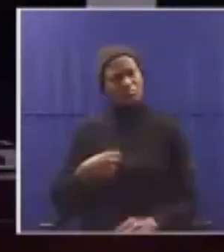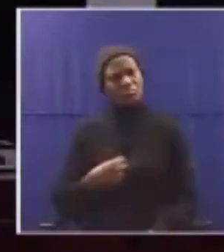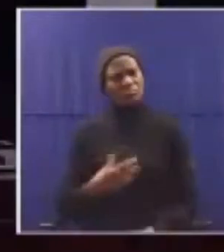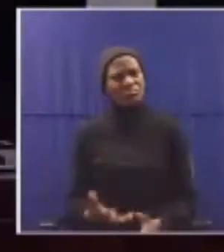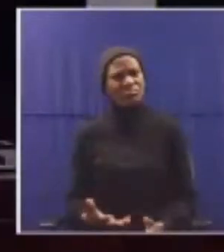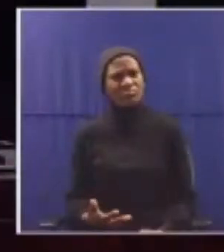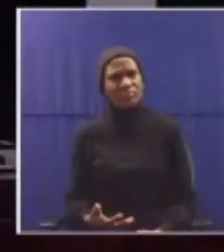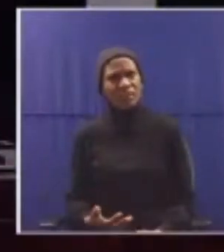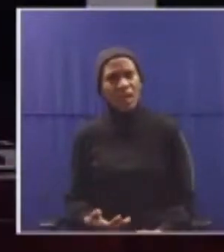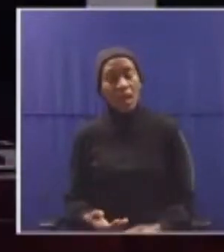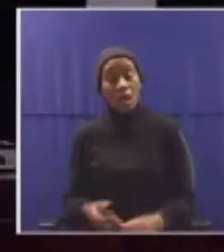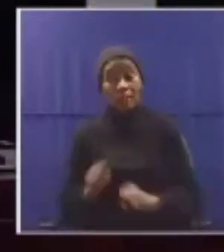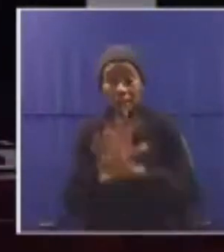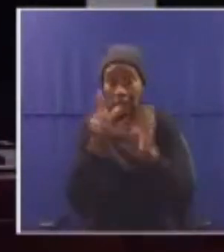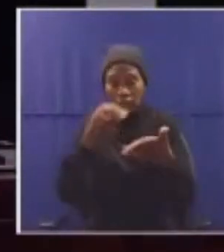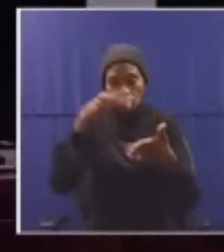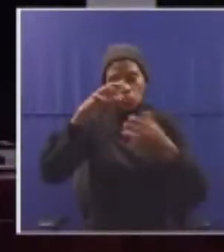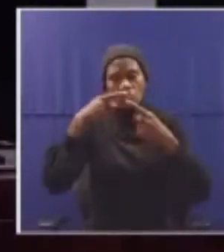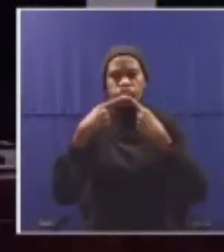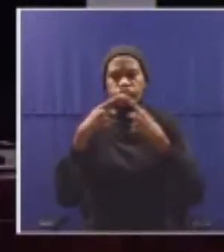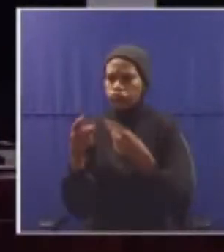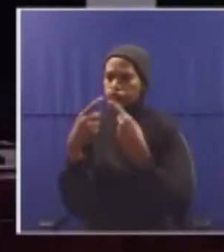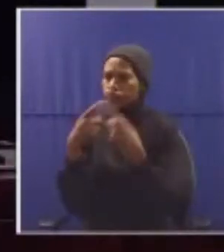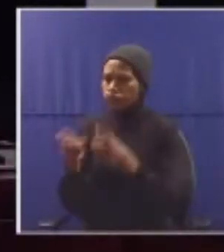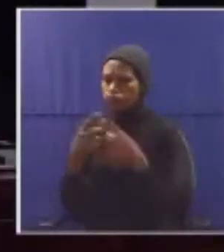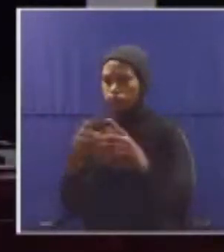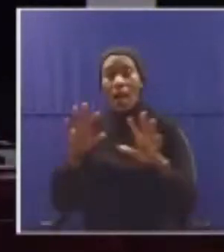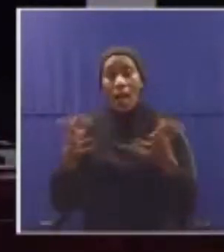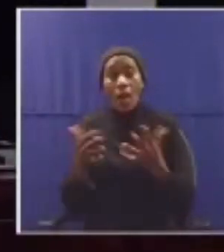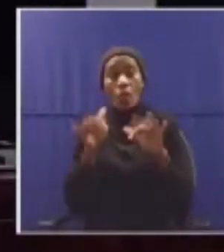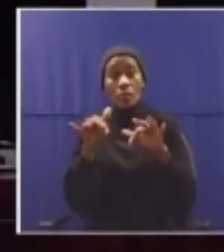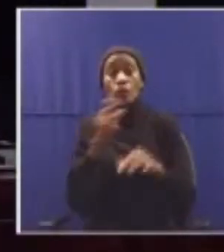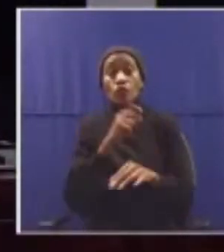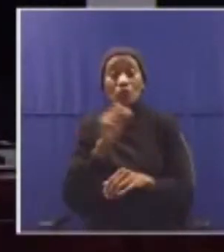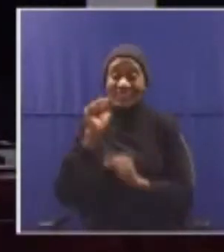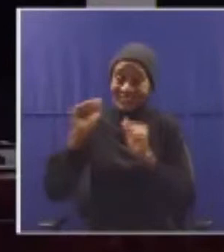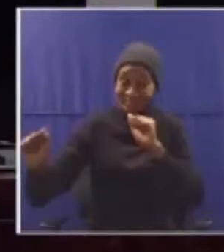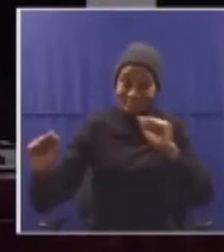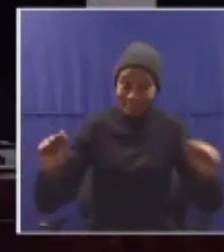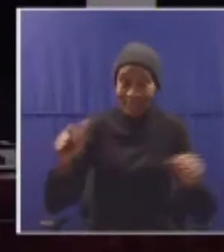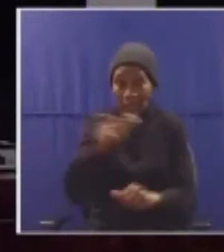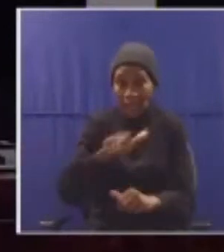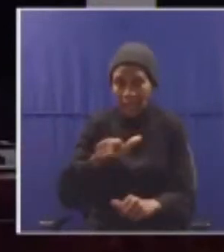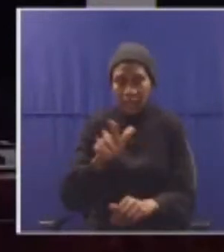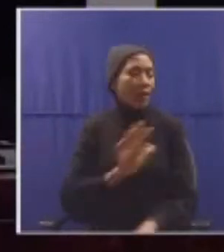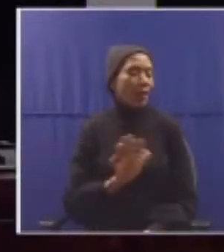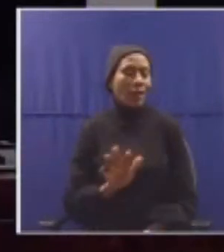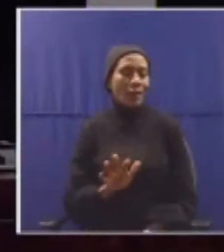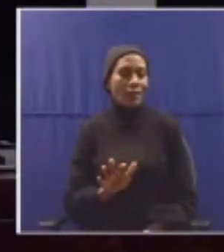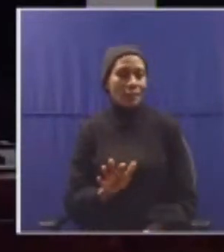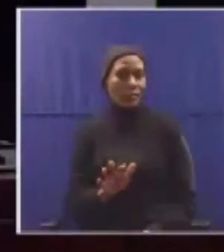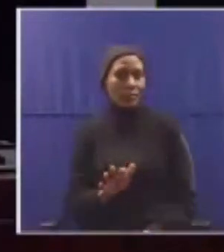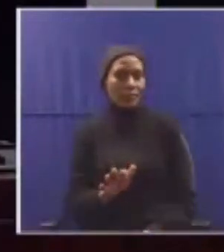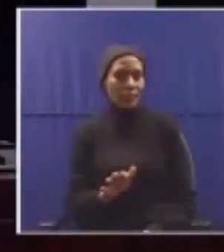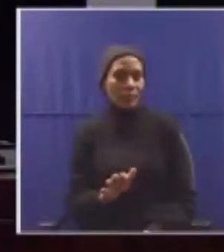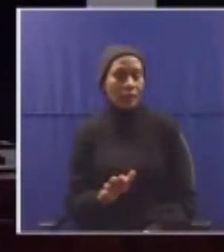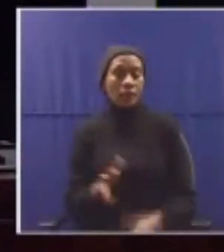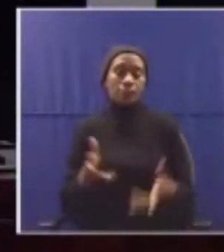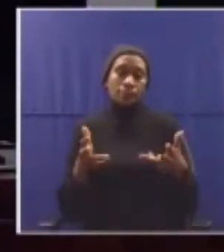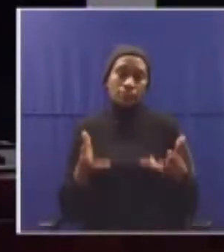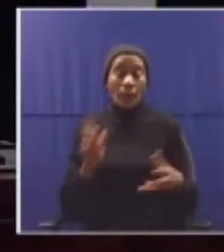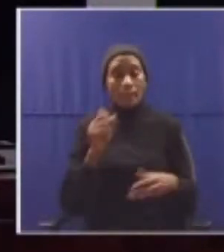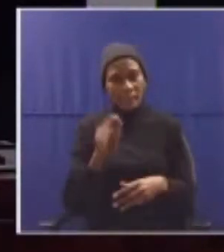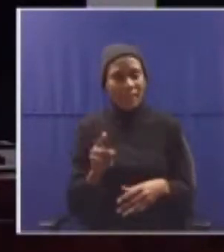very prescriptive on what people should do with their land once they have received the land.